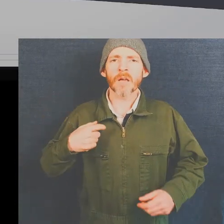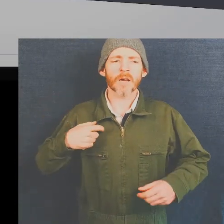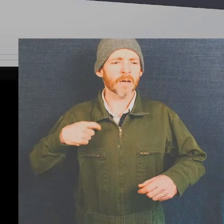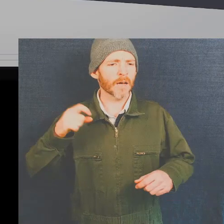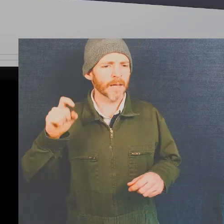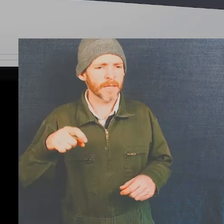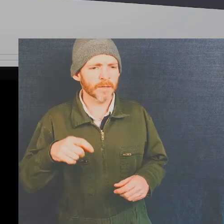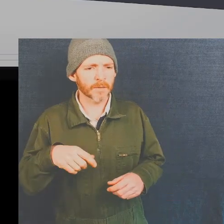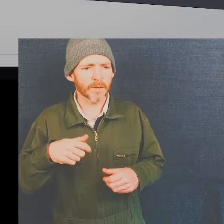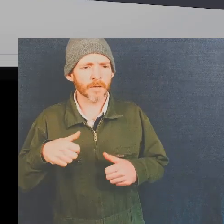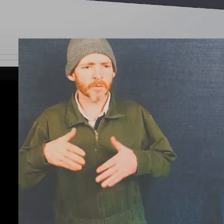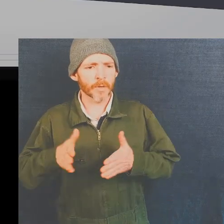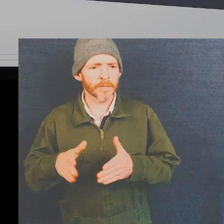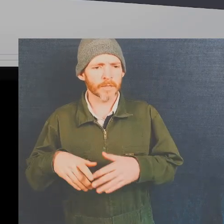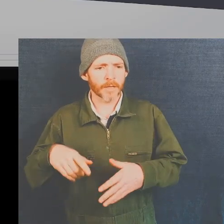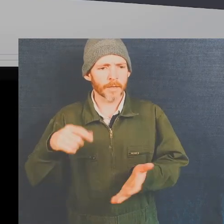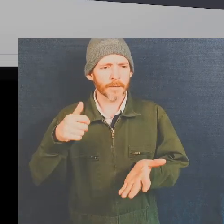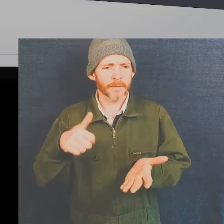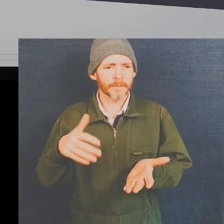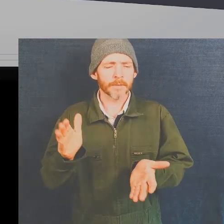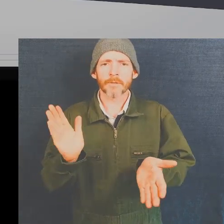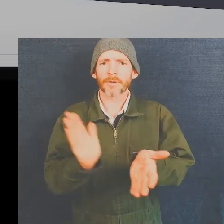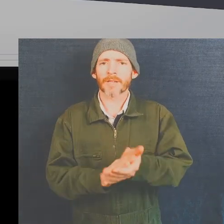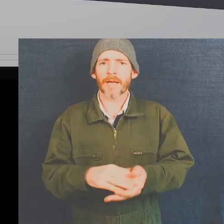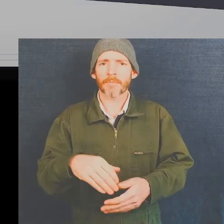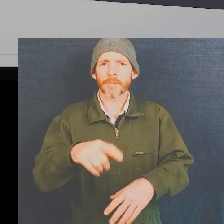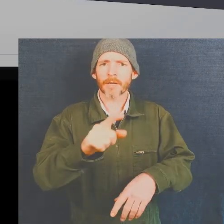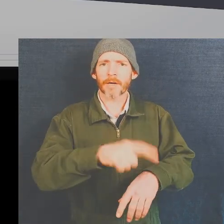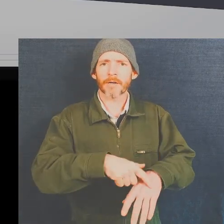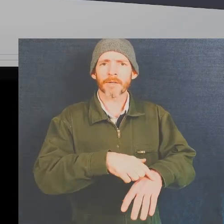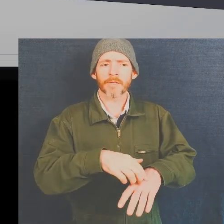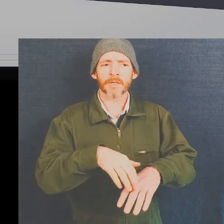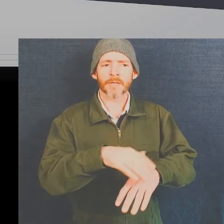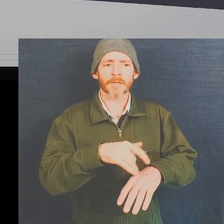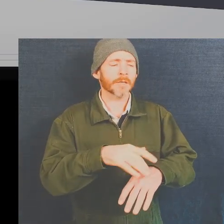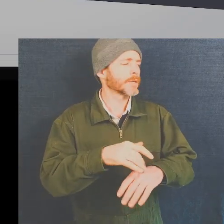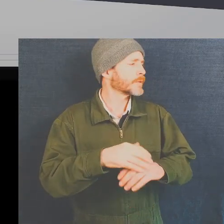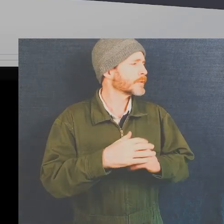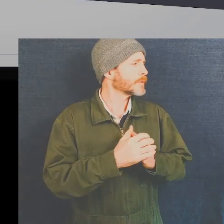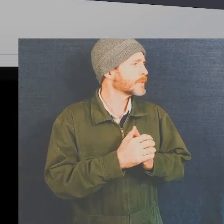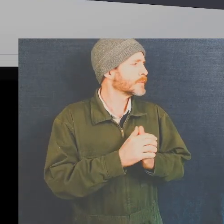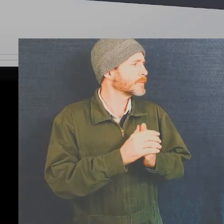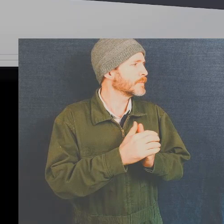Okay, I need a way to like do a clap like on the